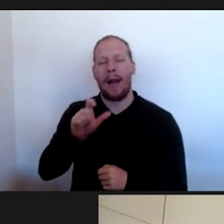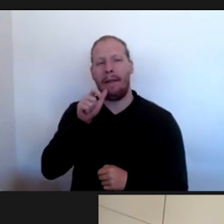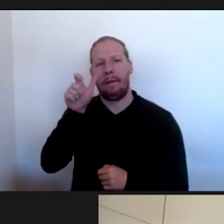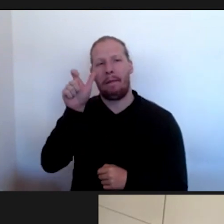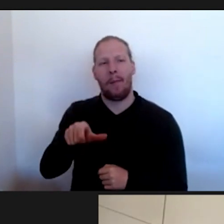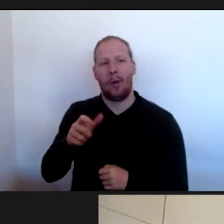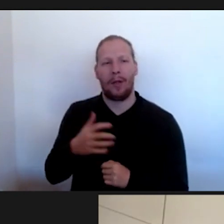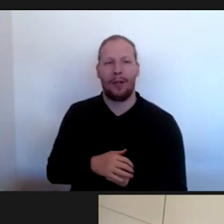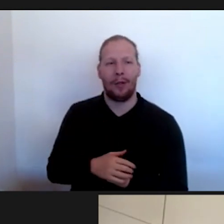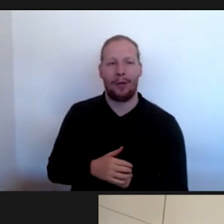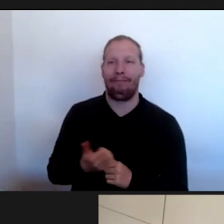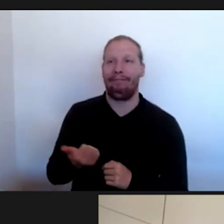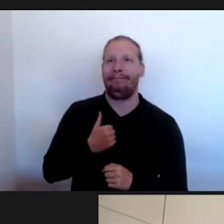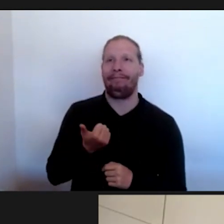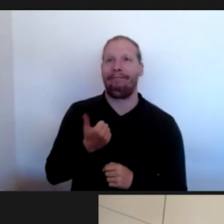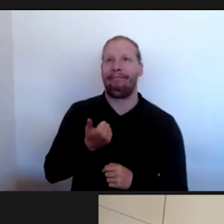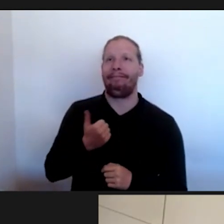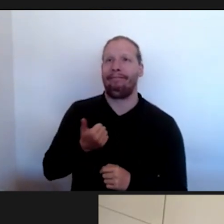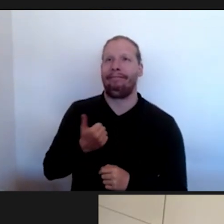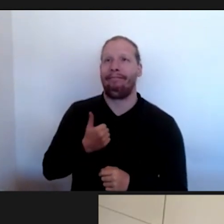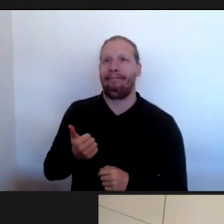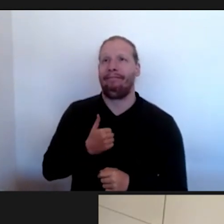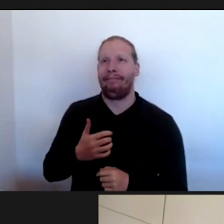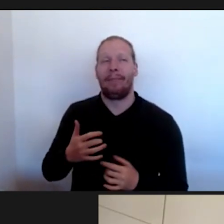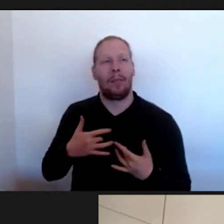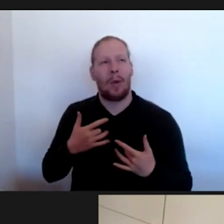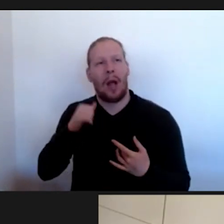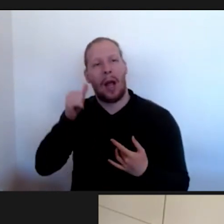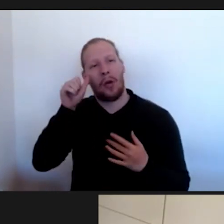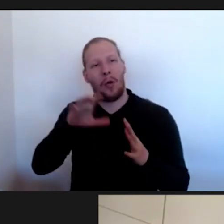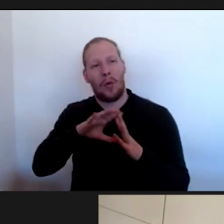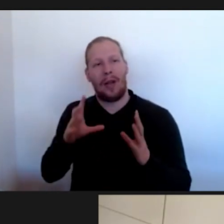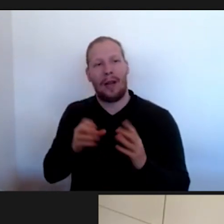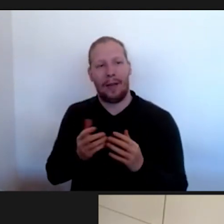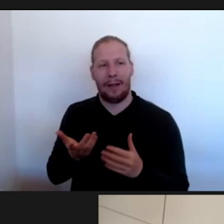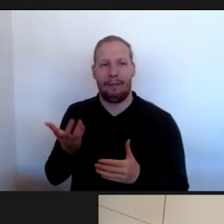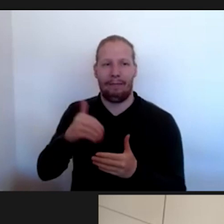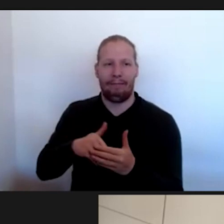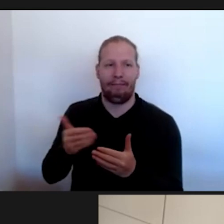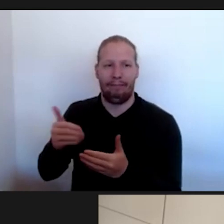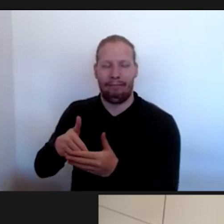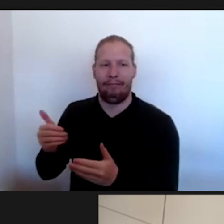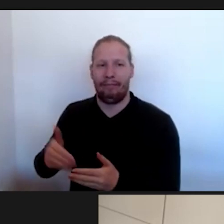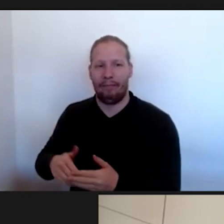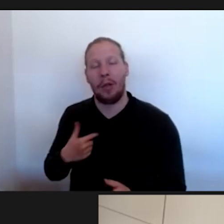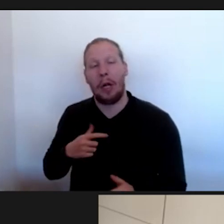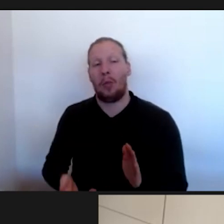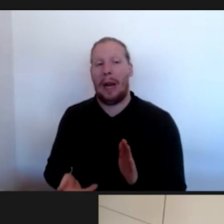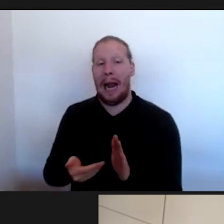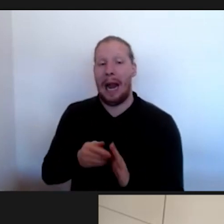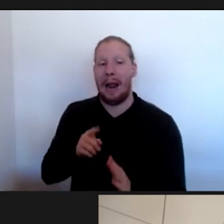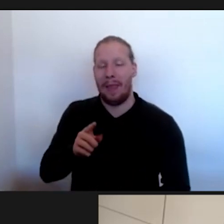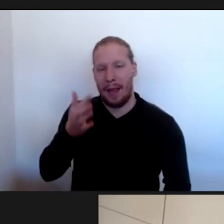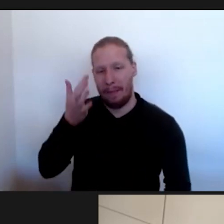it from their perspective. So I just want to add that little bit on top of what Daniel has mentioned.